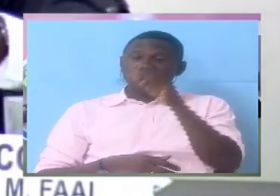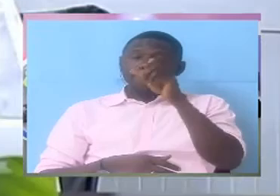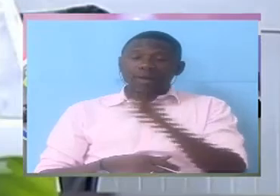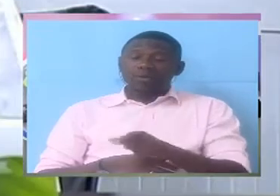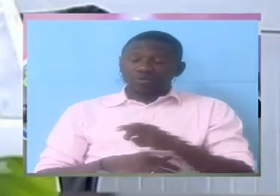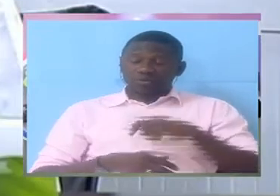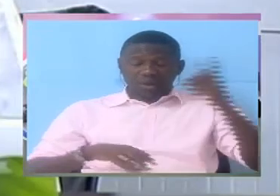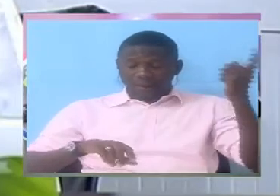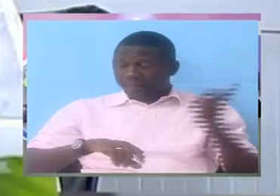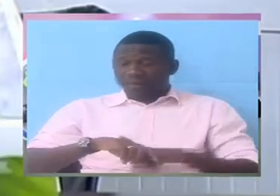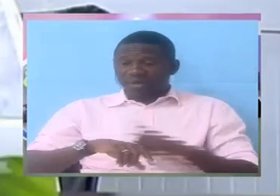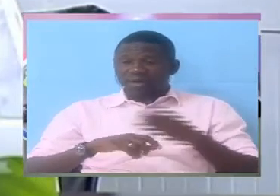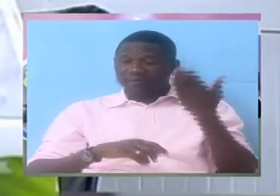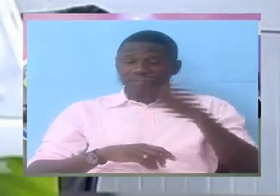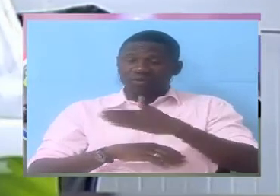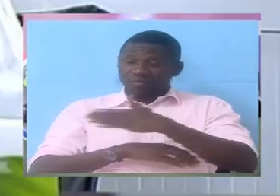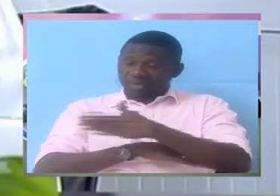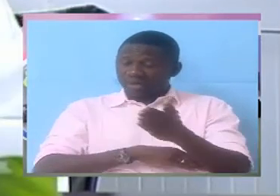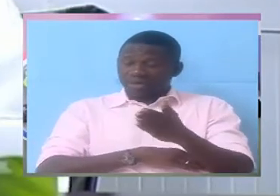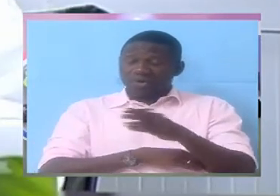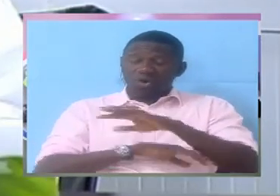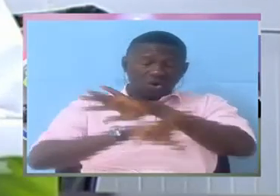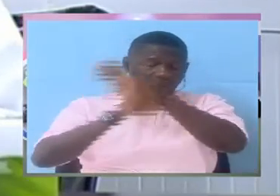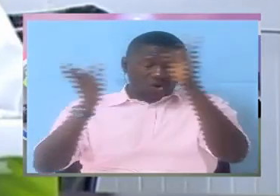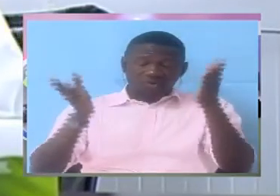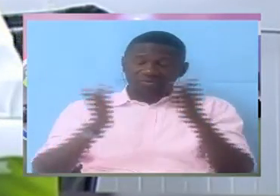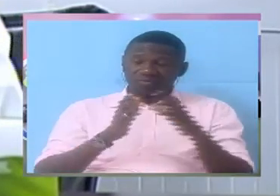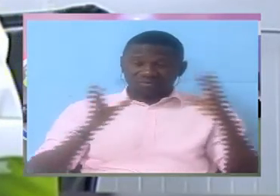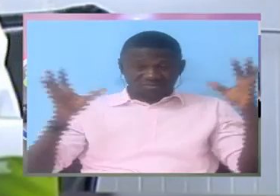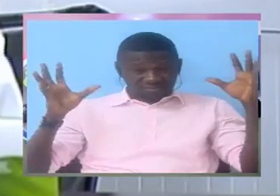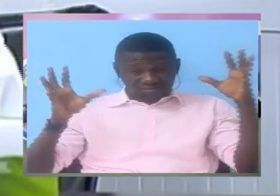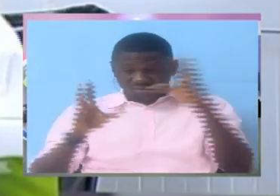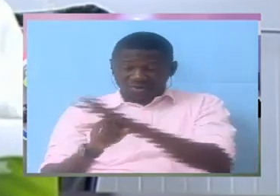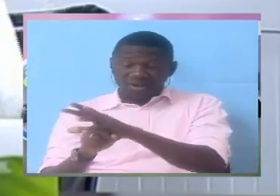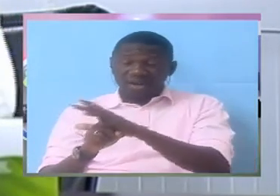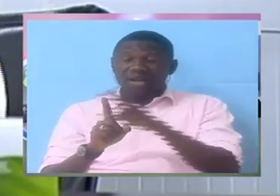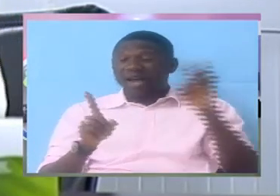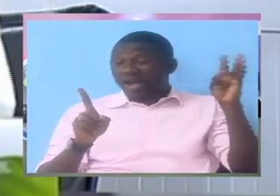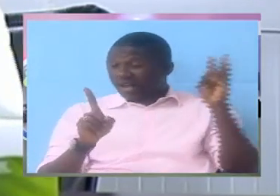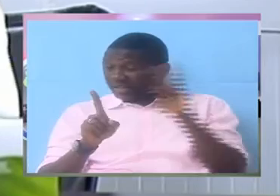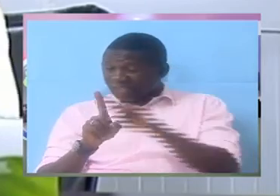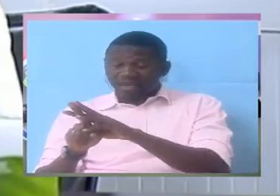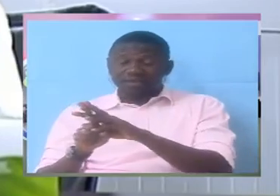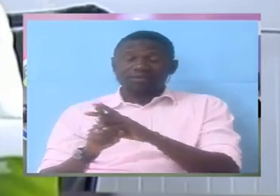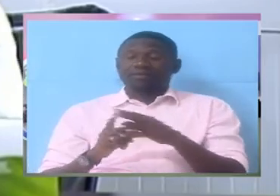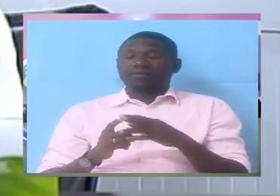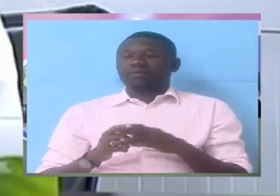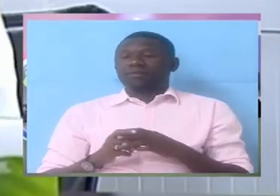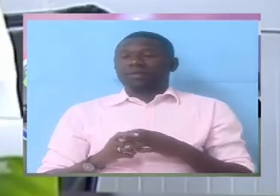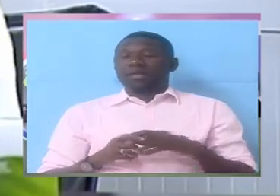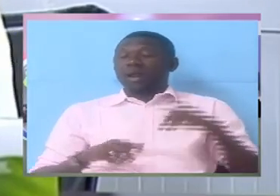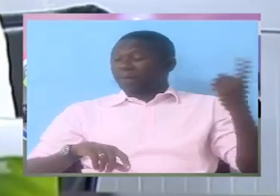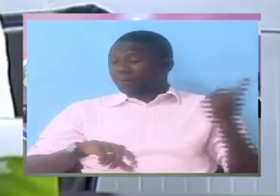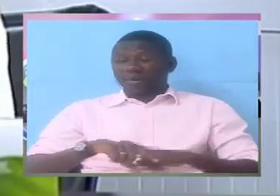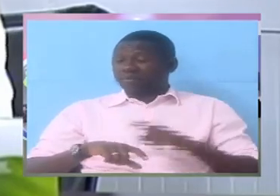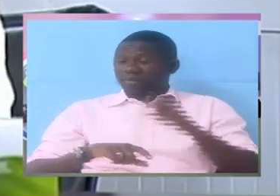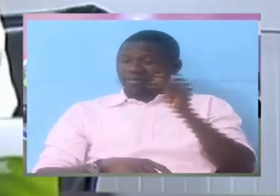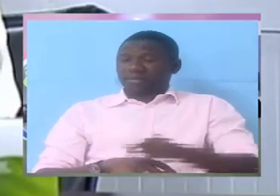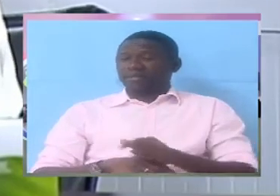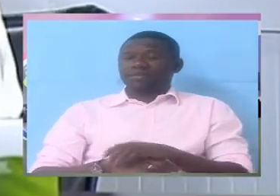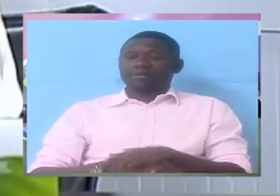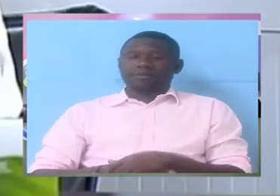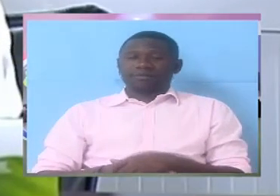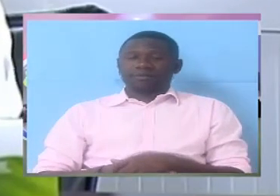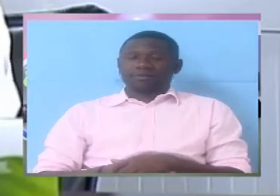him. You were beating him as he was being carried away. The vehicle entered already when we